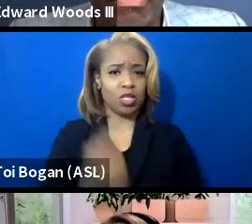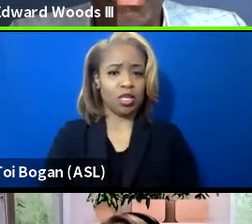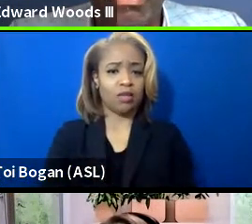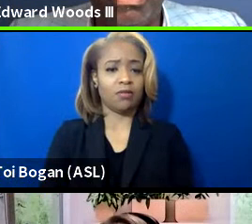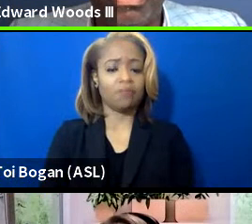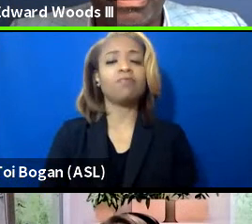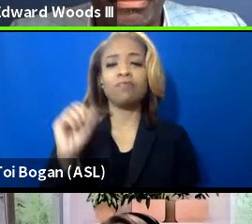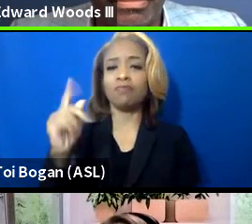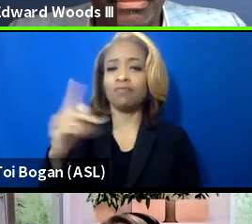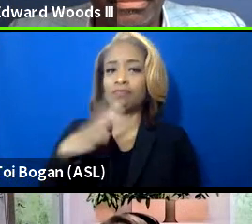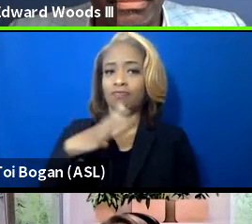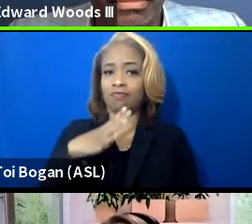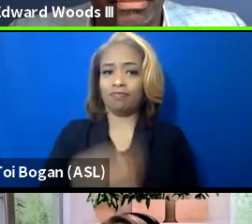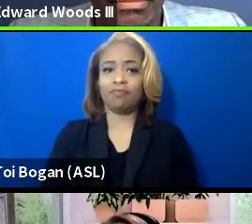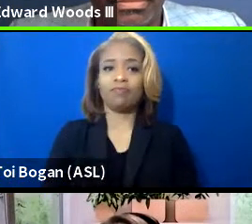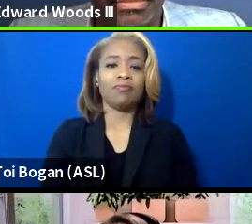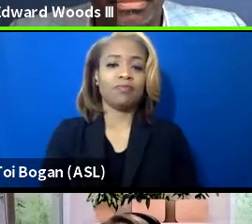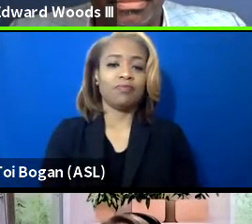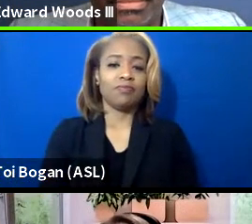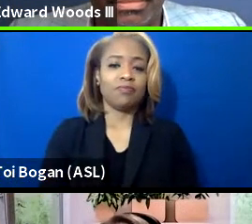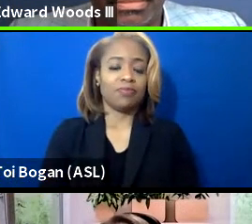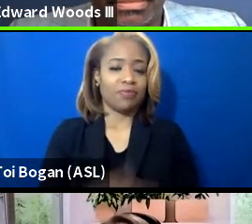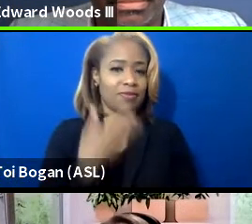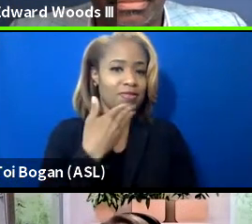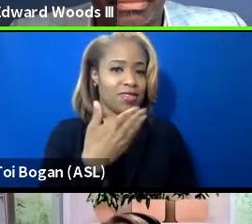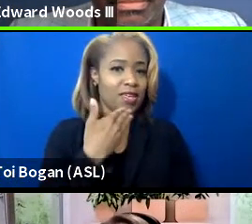Okay, not a problem. Okay, thank you.